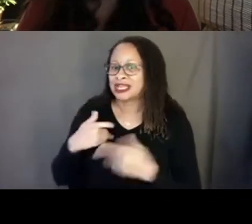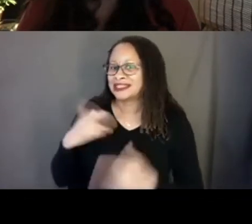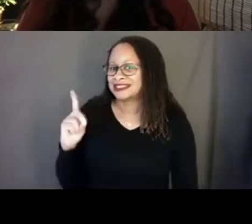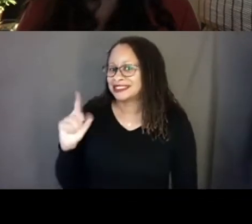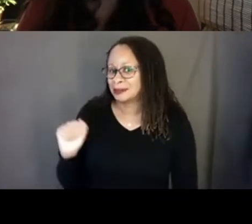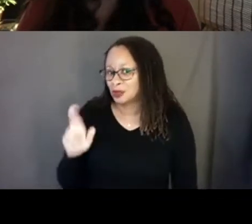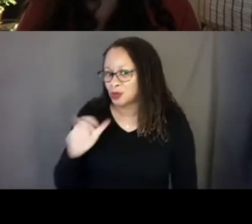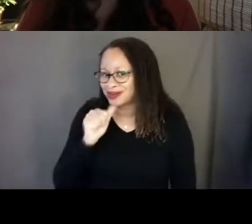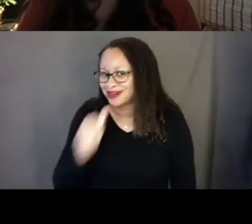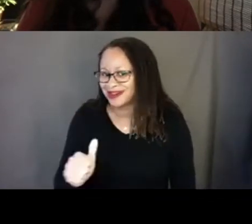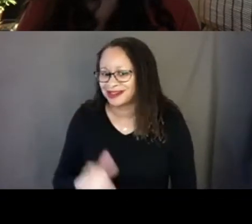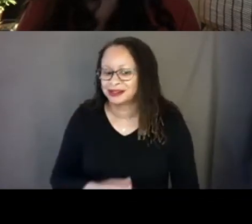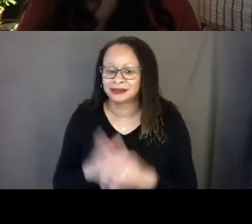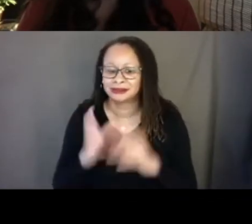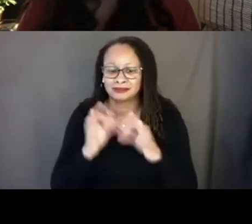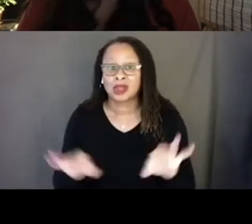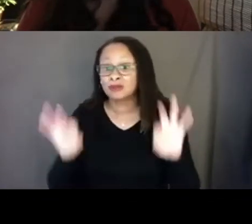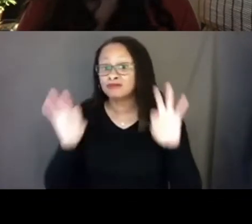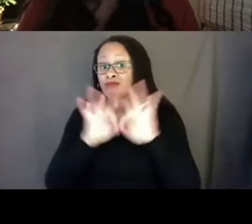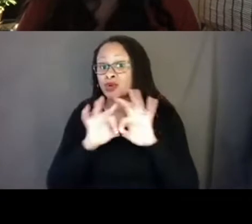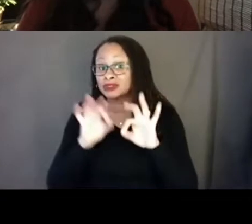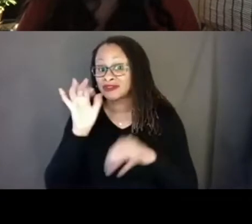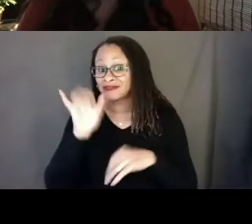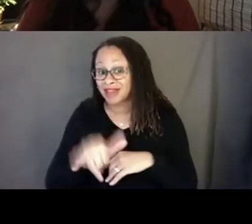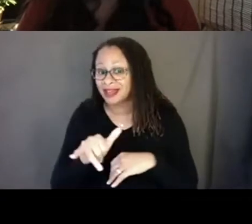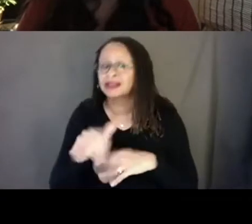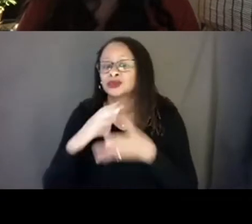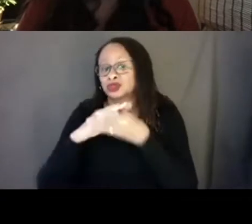think importance of that was the story. And then